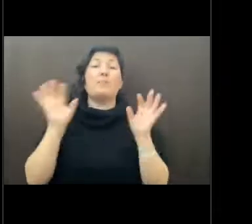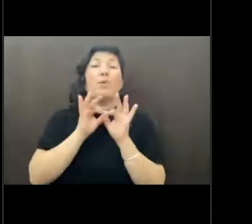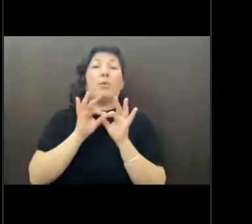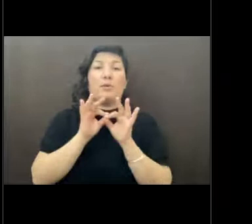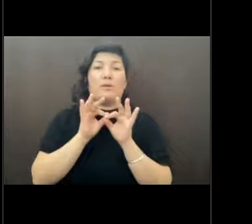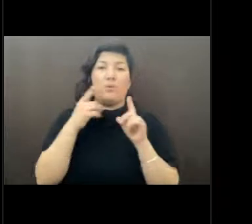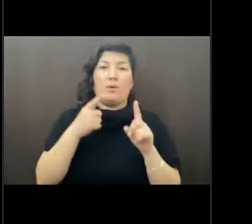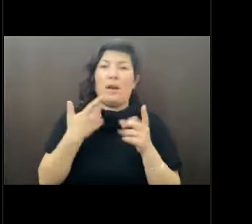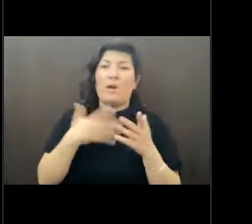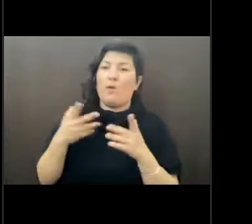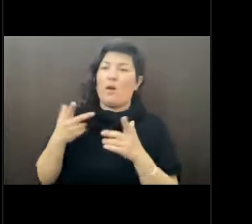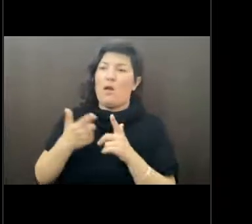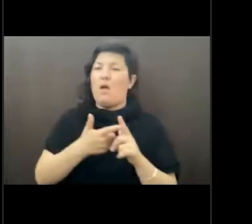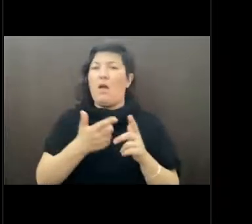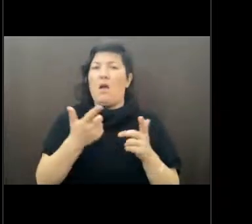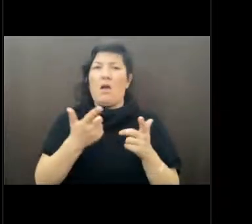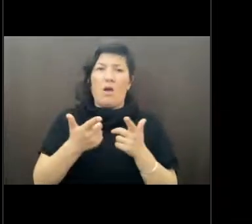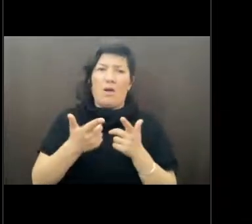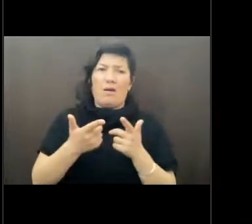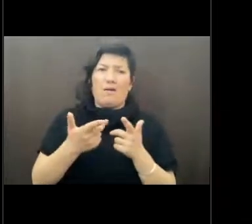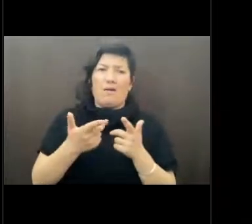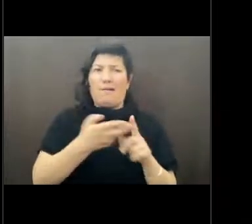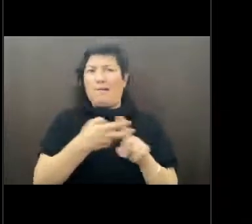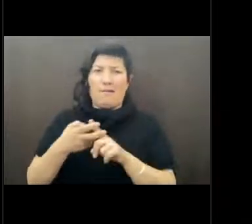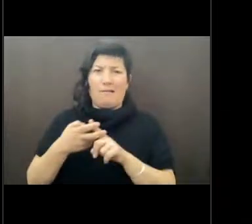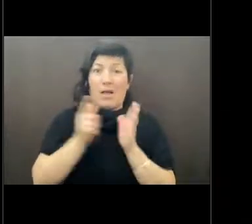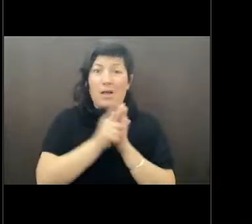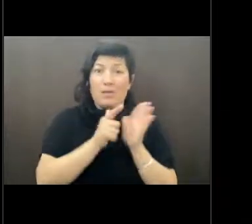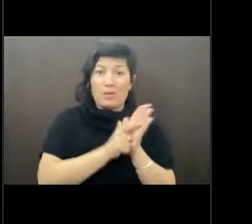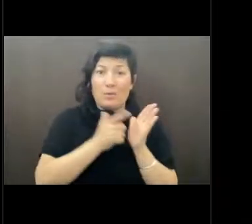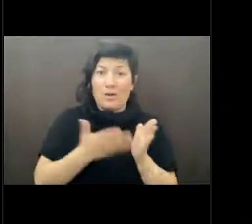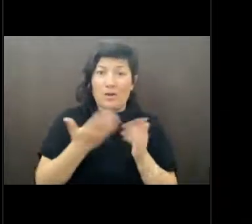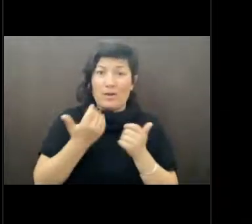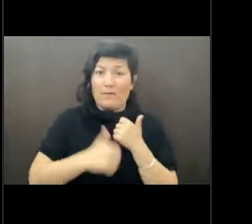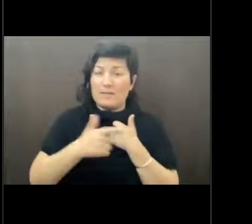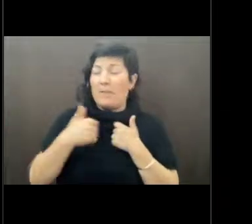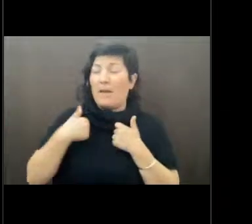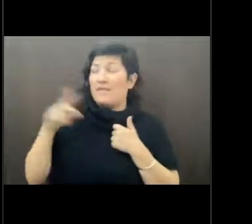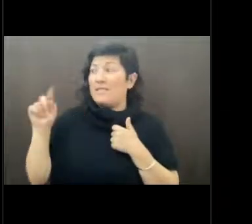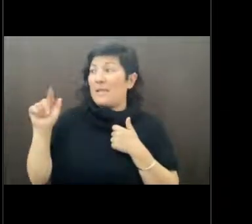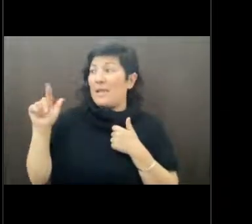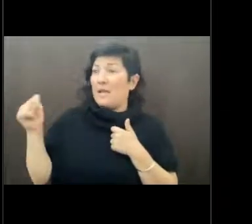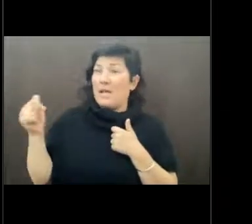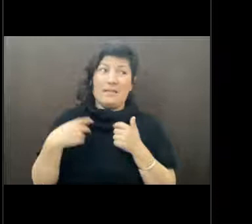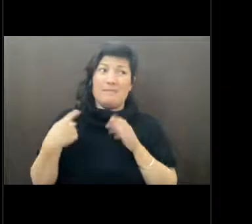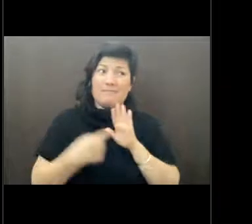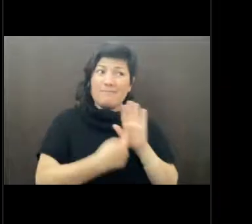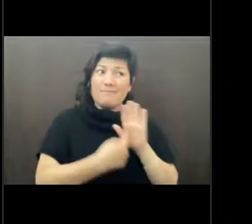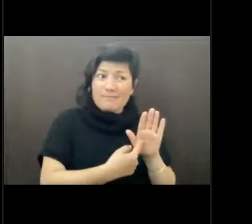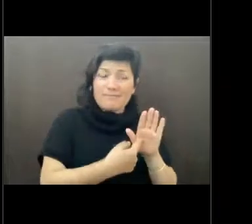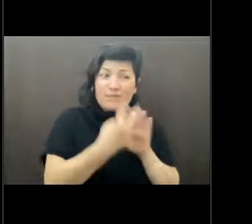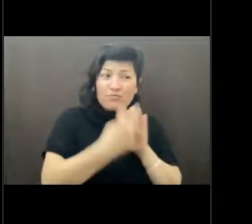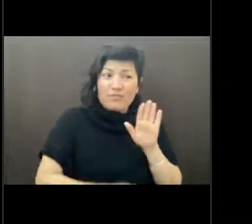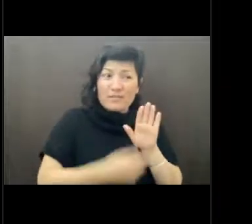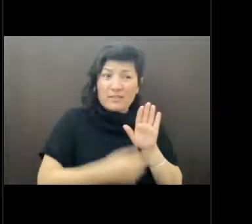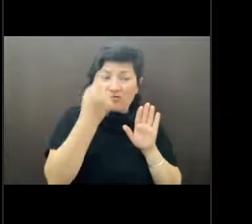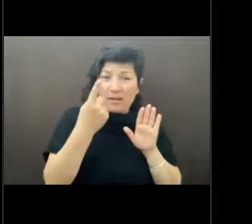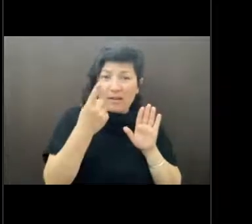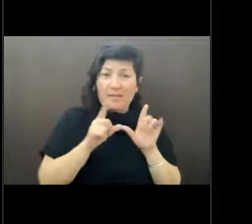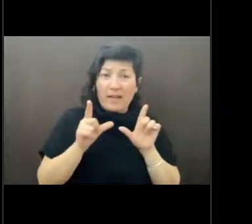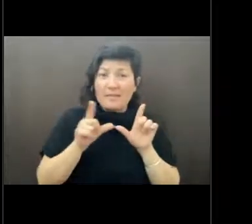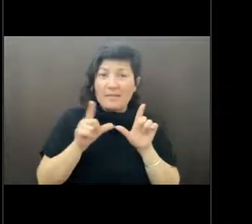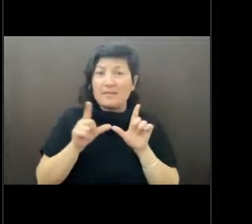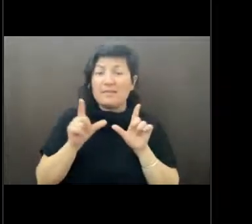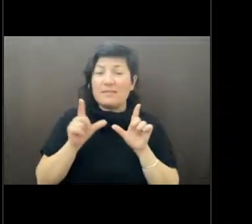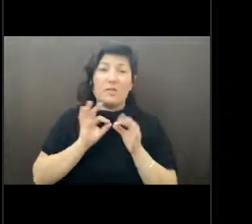to go and recruit a lawyer every time I look at some data to read it and understand the license and interpret it for me and qualify for